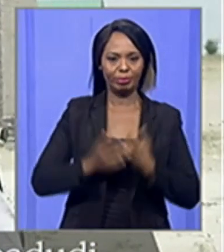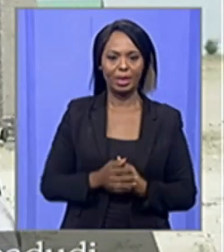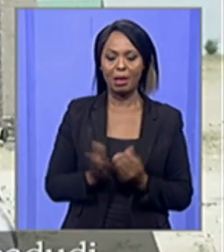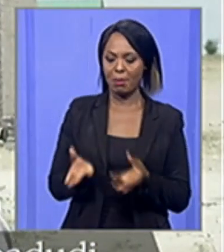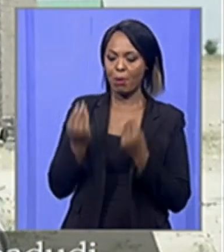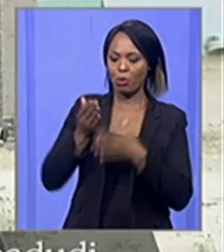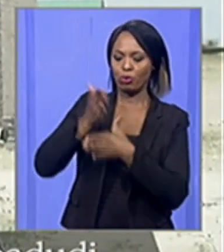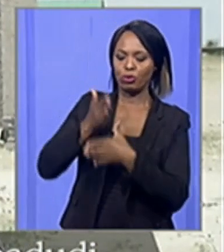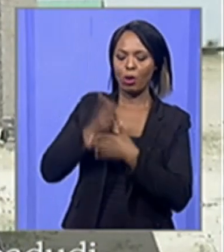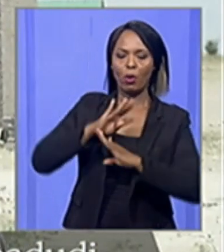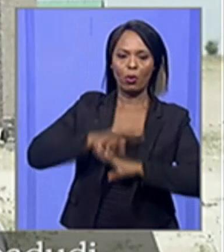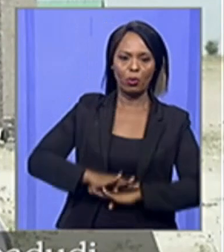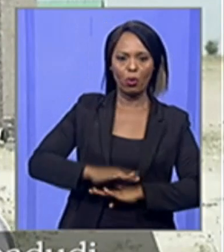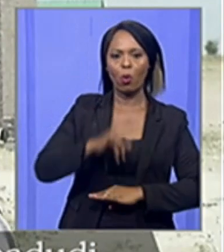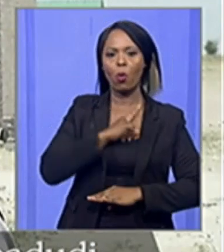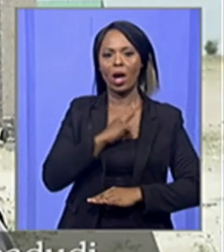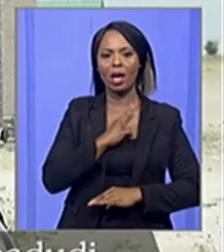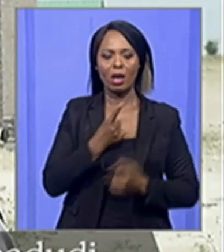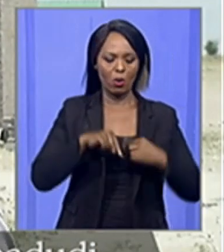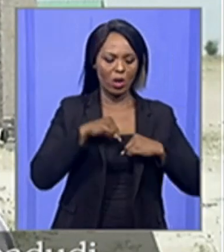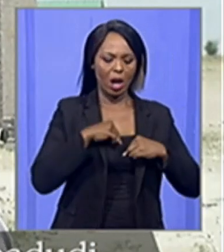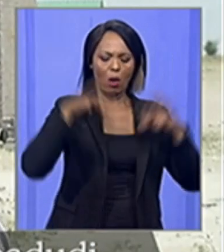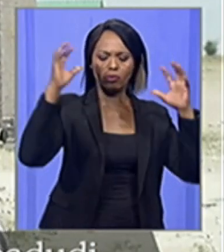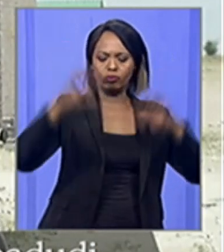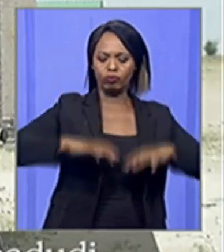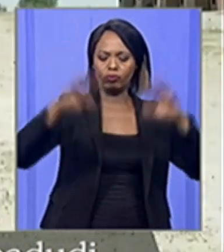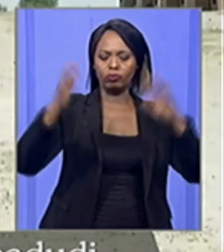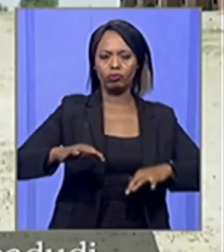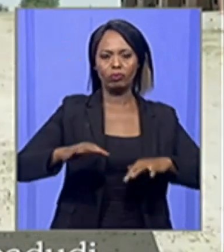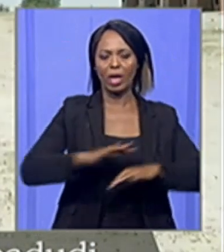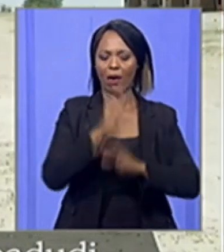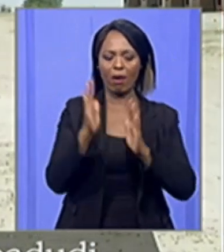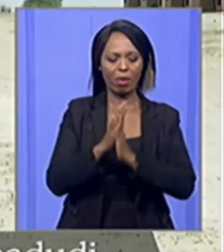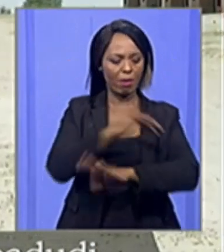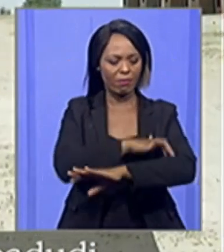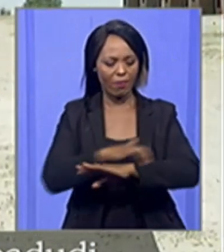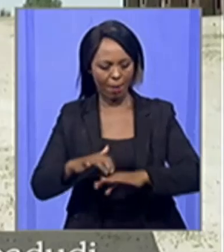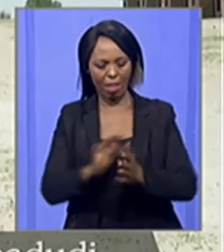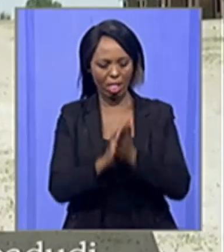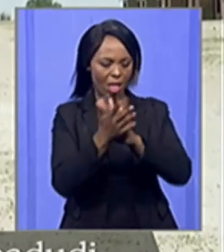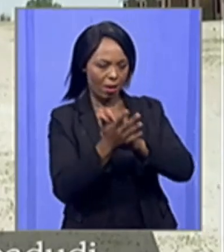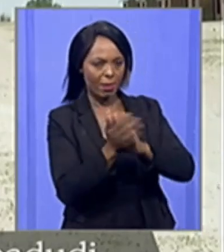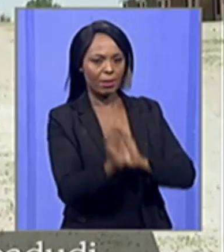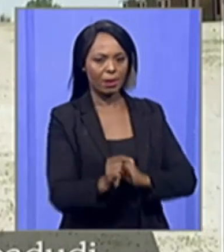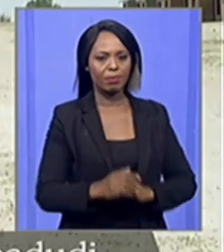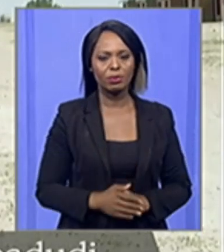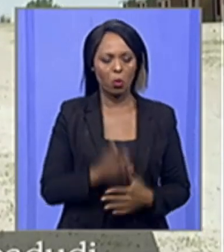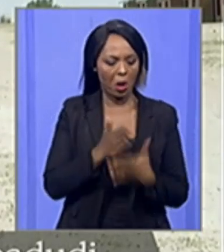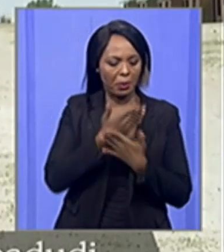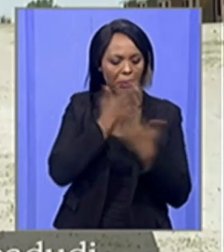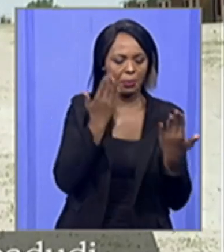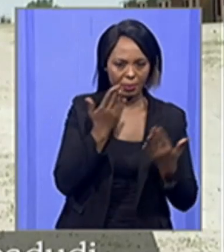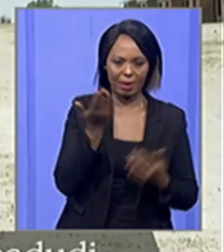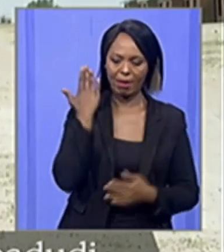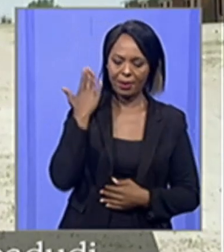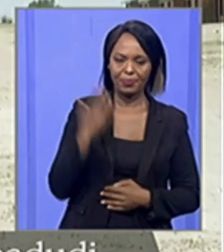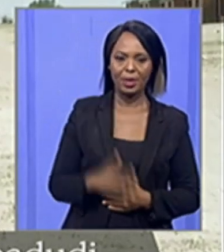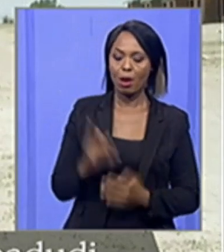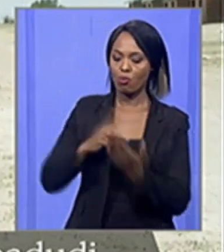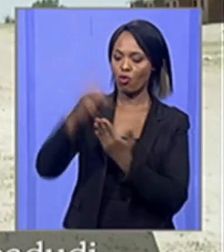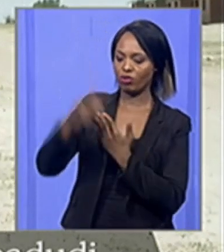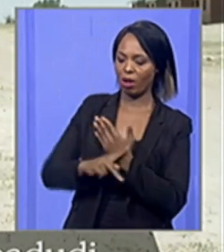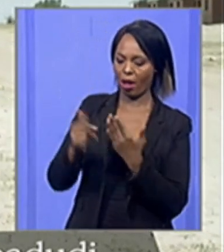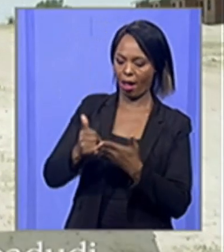ba latlhegetswe ke leruo mo dipuleng tse le tsa maloba. Project e go tla go mathomong e re thusitse